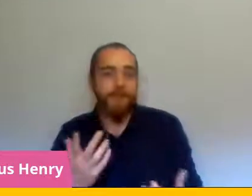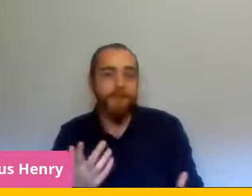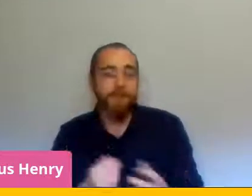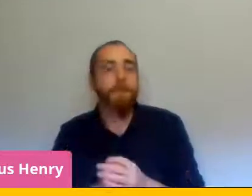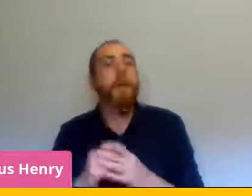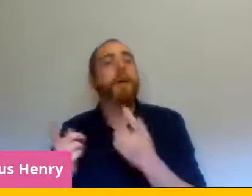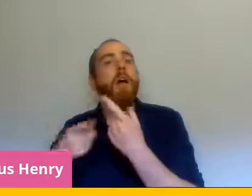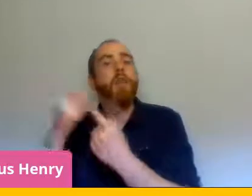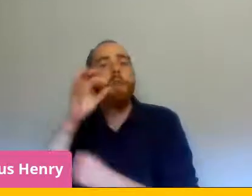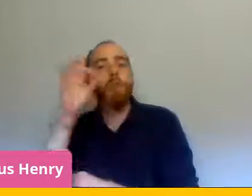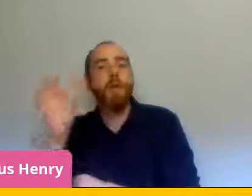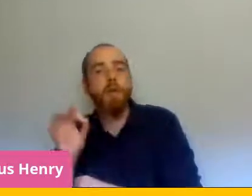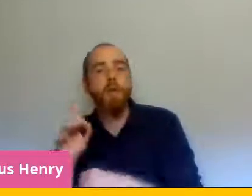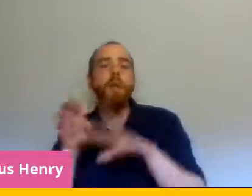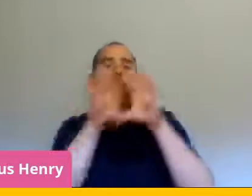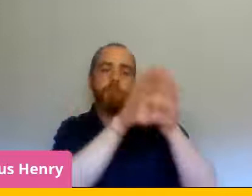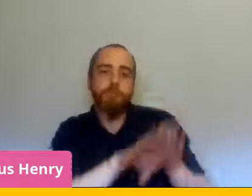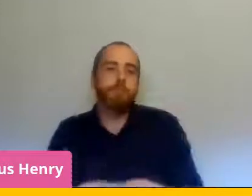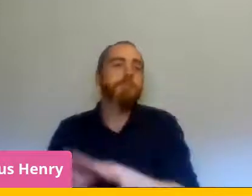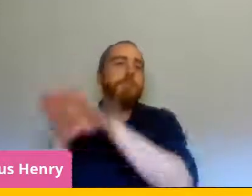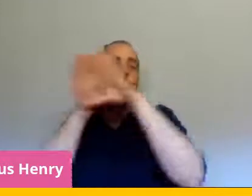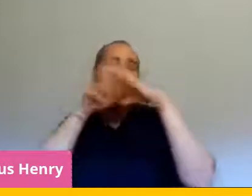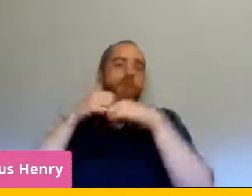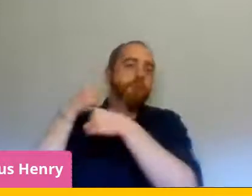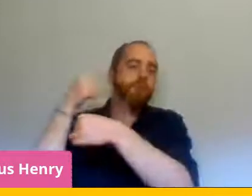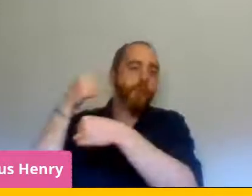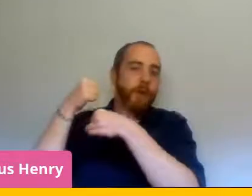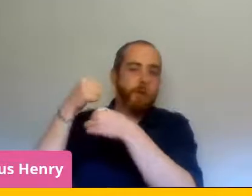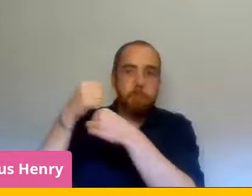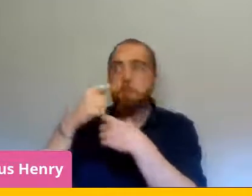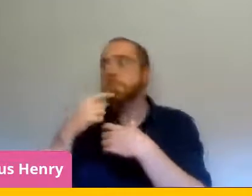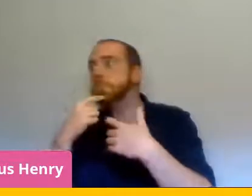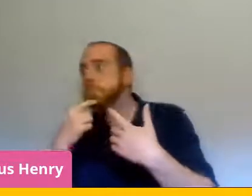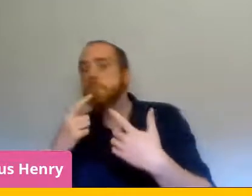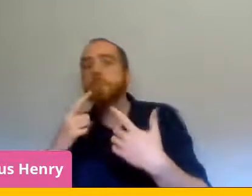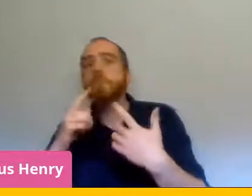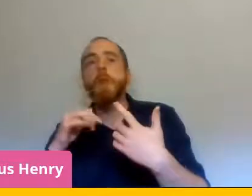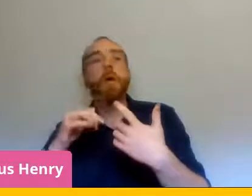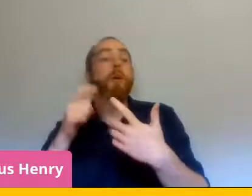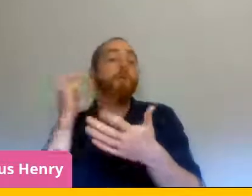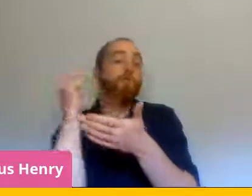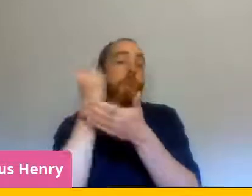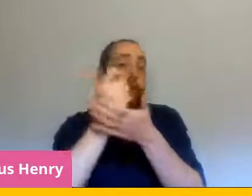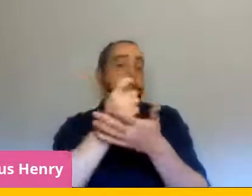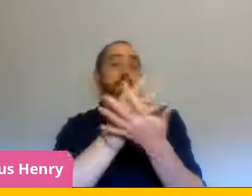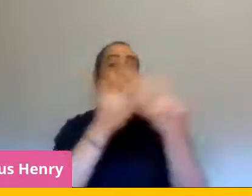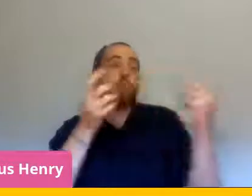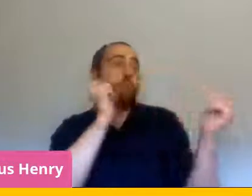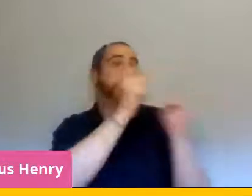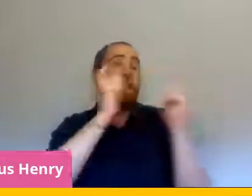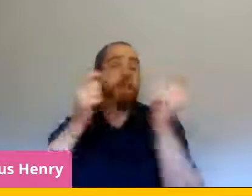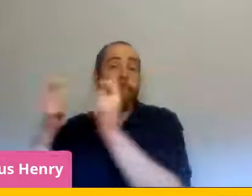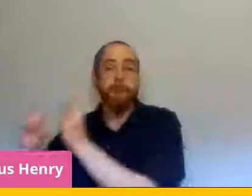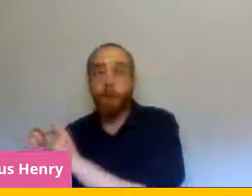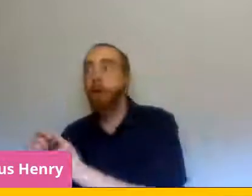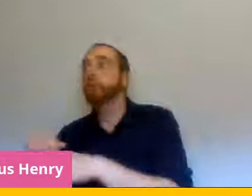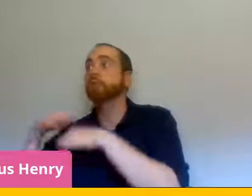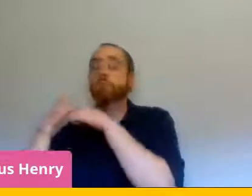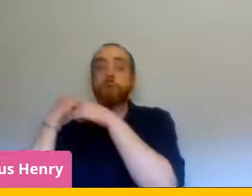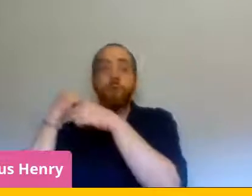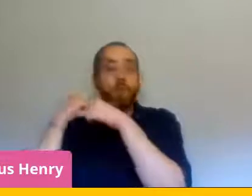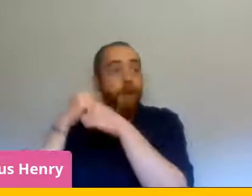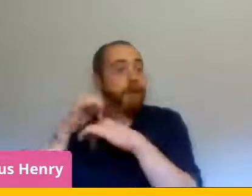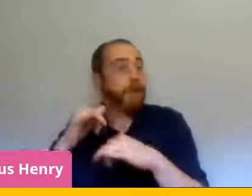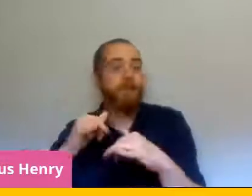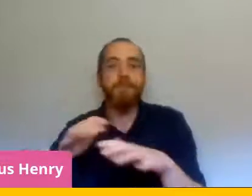strike action, ideally in time to disrupt the beginning of the school year over mass redundancies of fixed-term staff. Again, there's a very frustrating answer